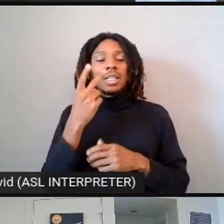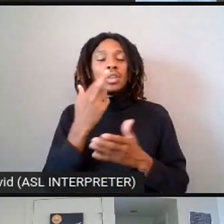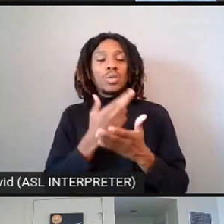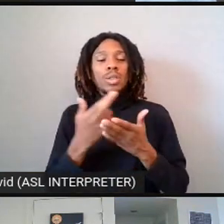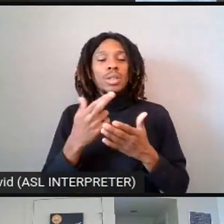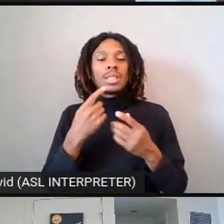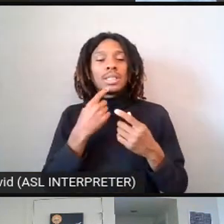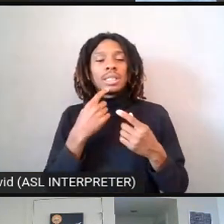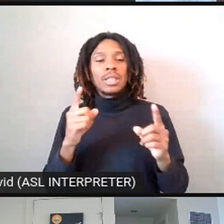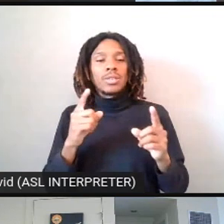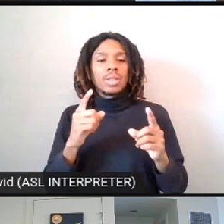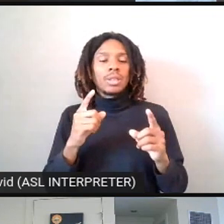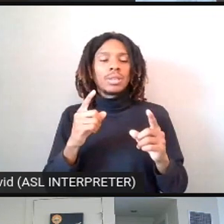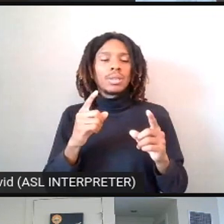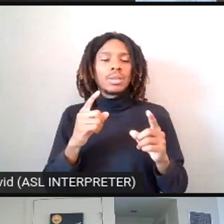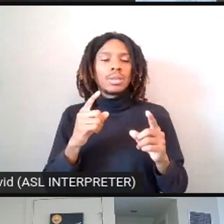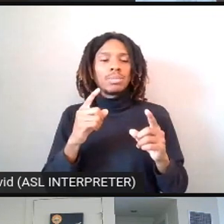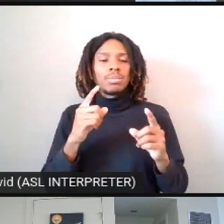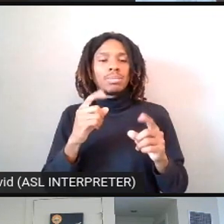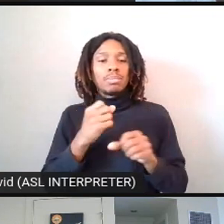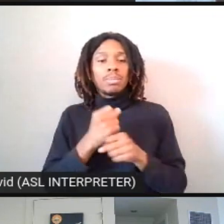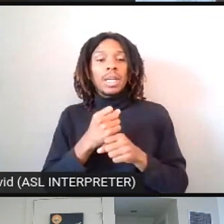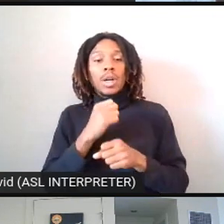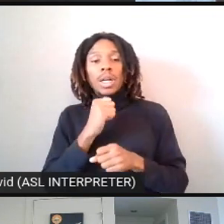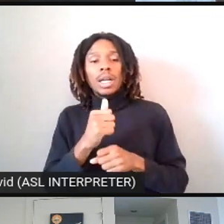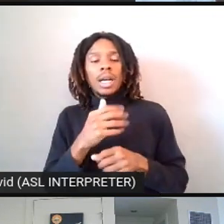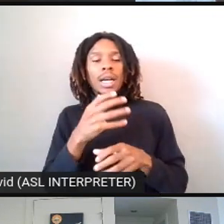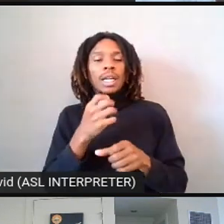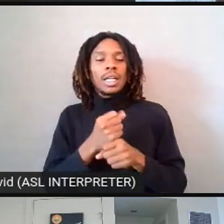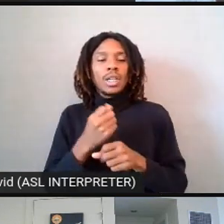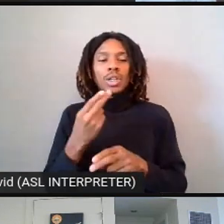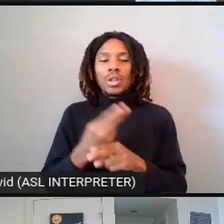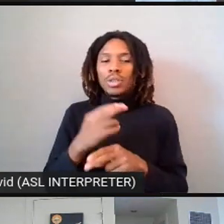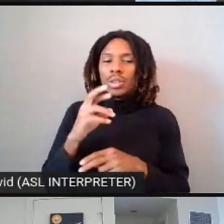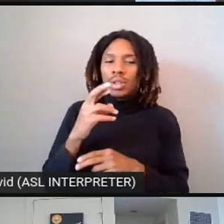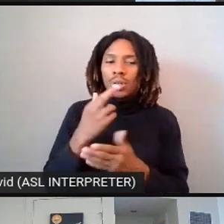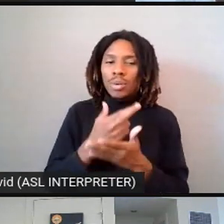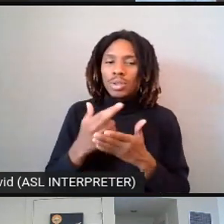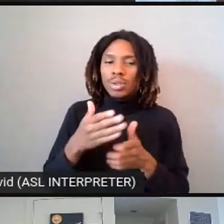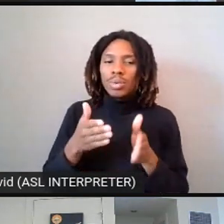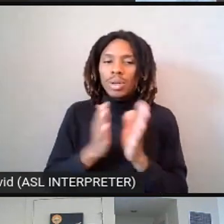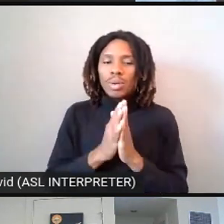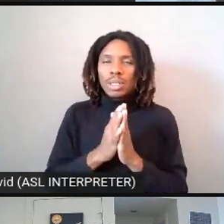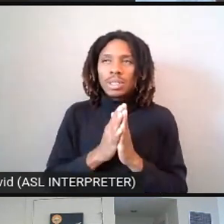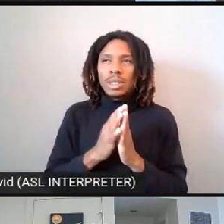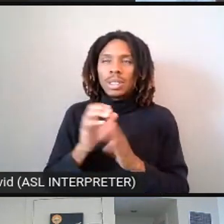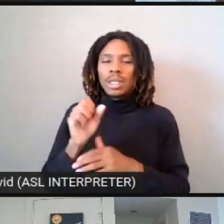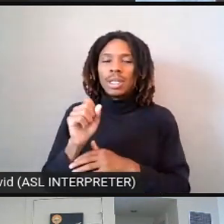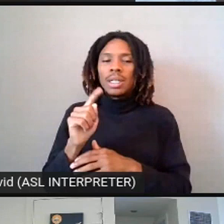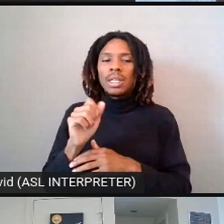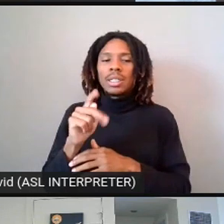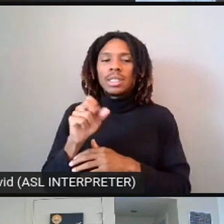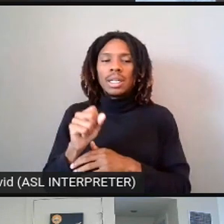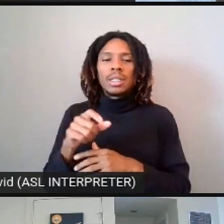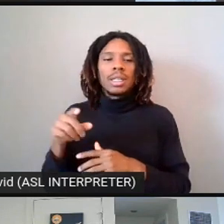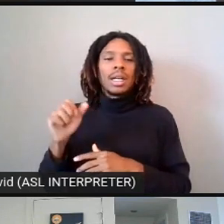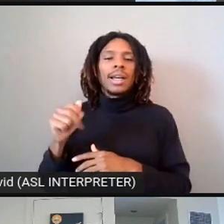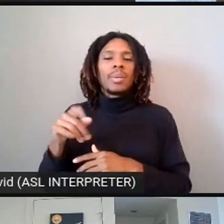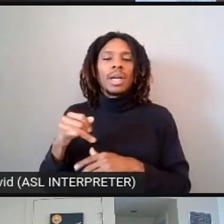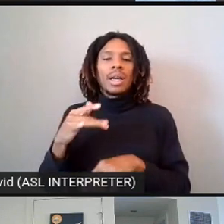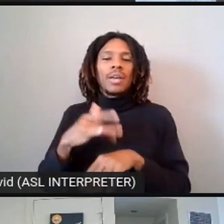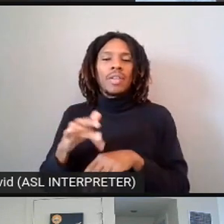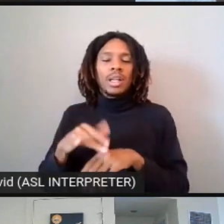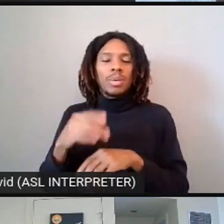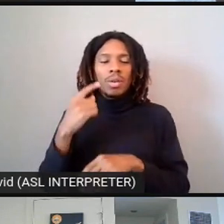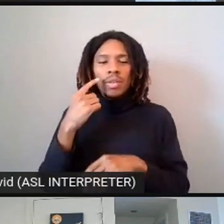or not, I can use the get resource request status, which is an auxiliary API available by Cloud Control API,